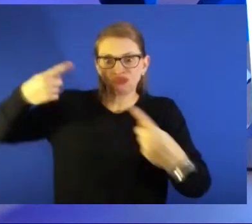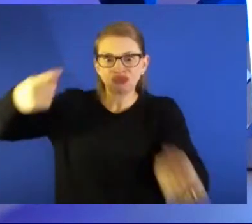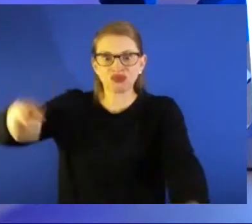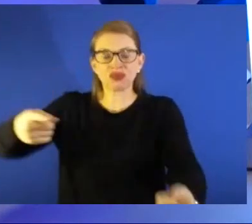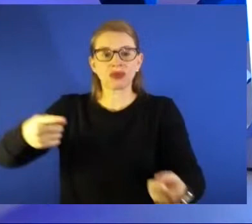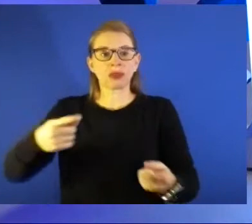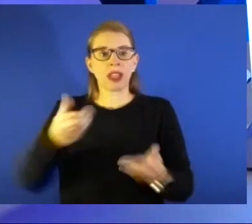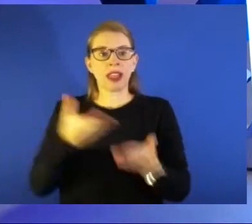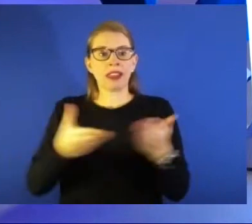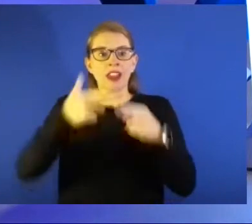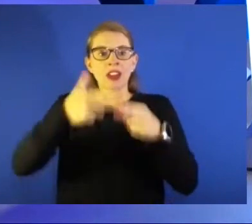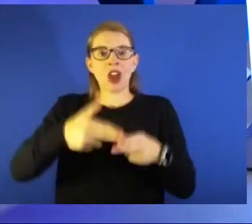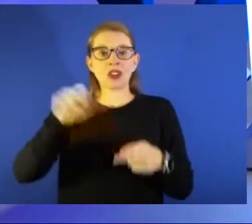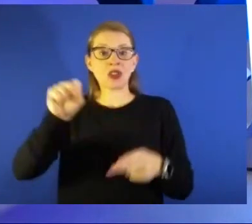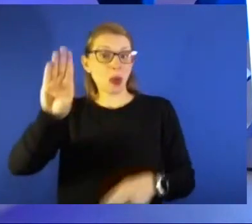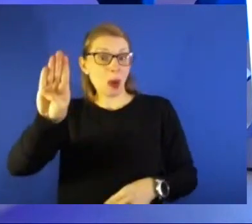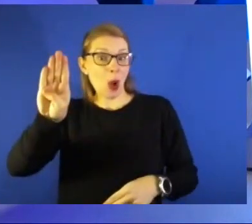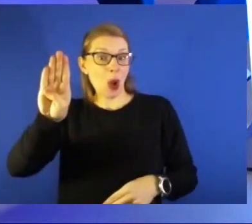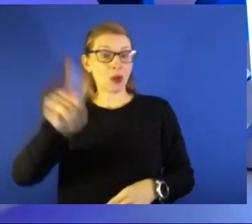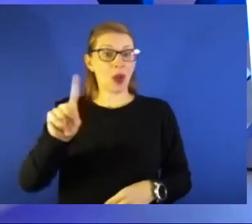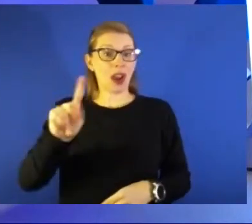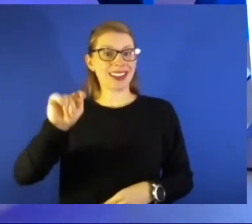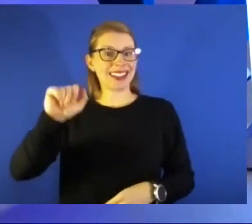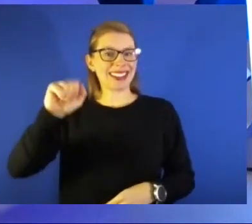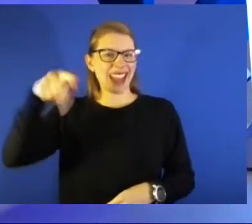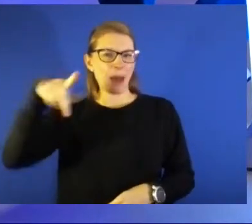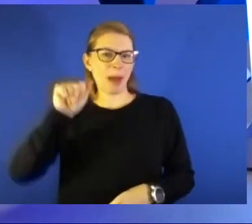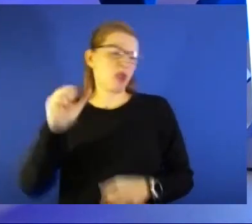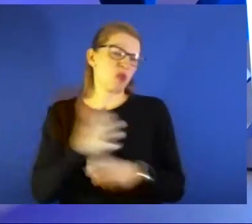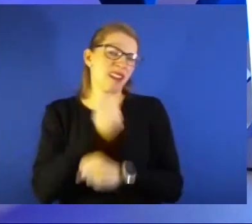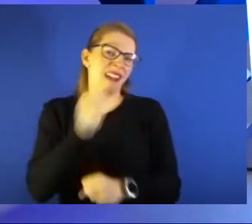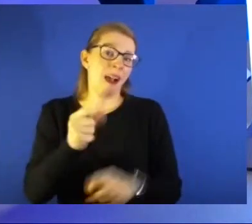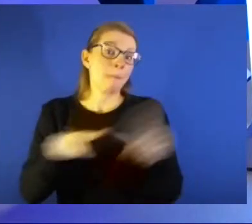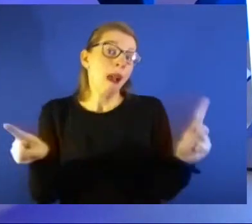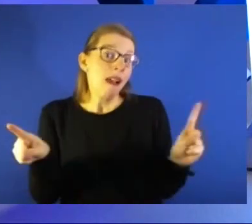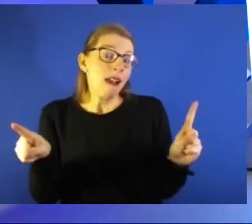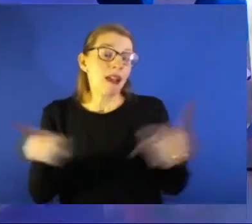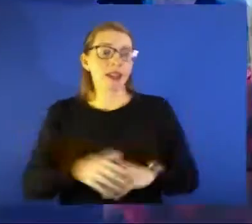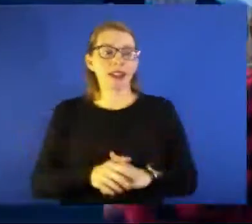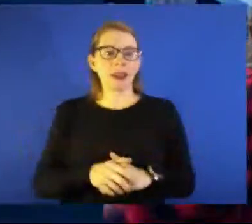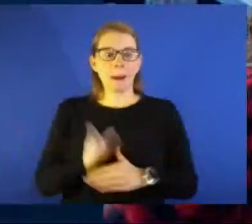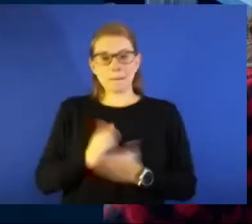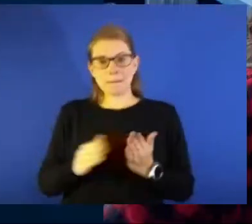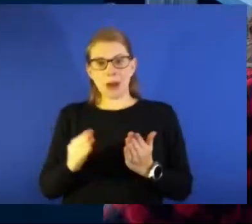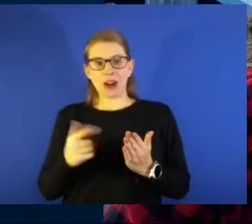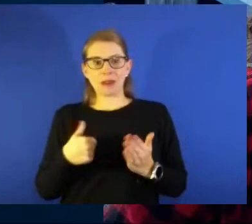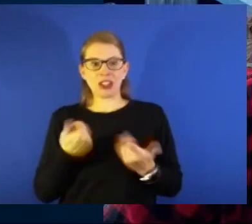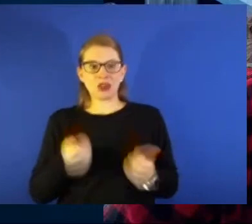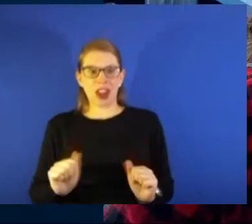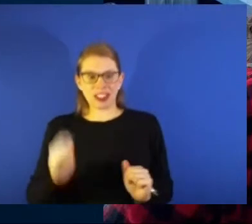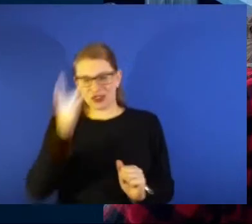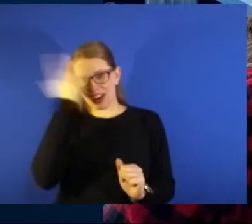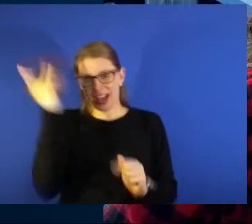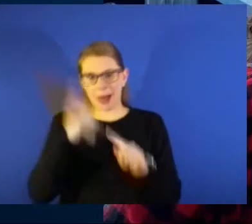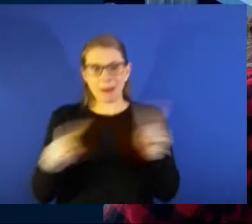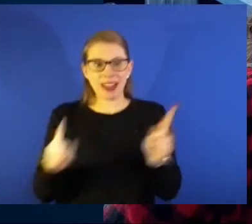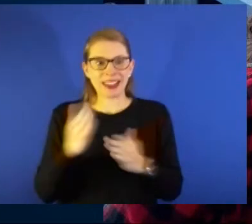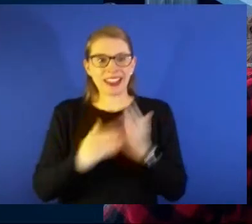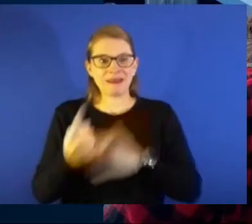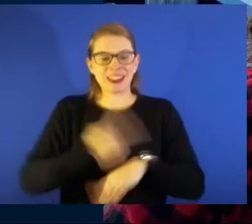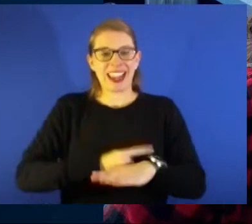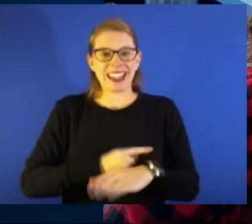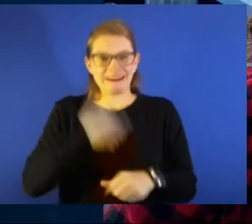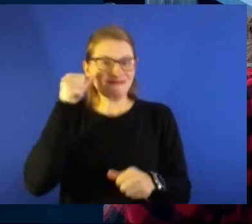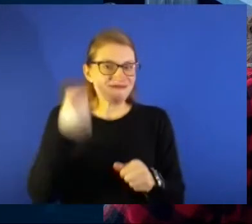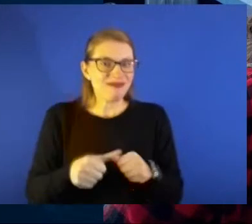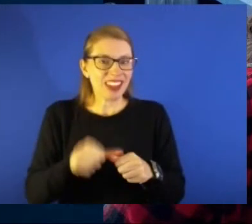Super Bowl in Tampa? We didn't win. Yeah. But there's part of me that tries to forget it, but there's part of me that really loves it. We're never going to let you forget it. There